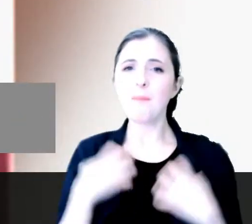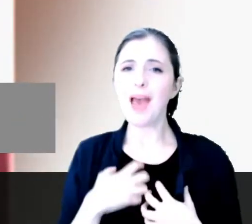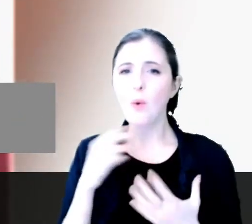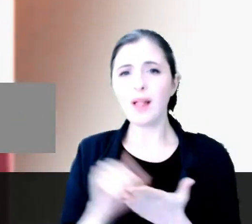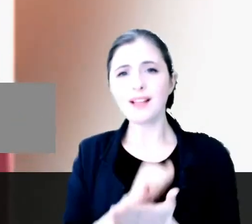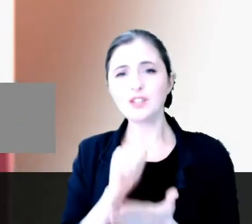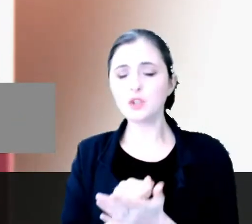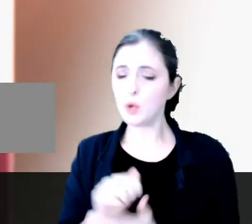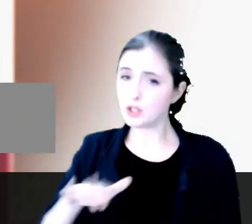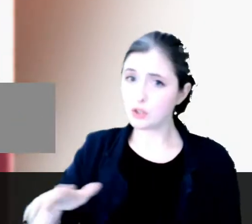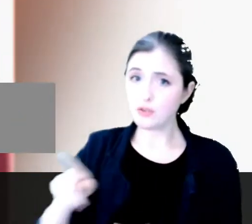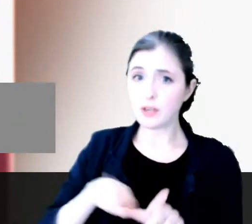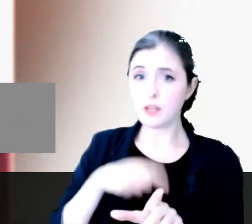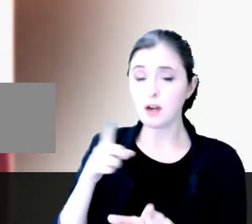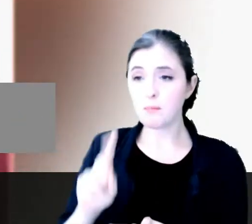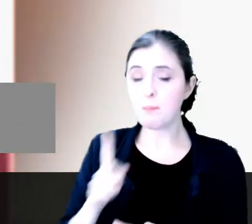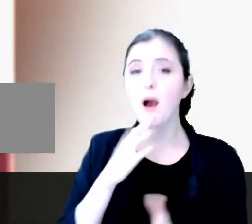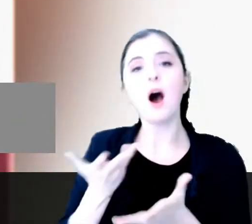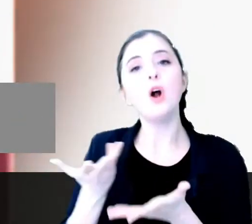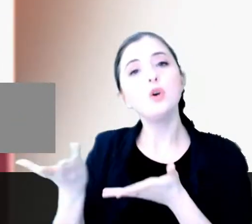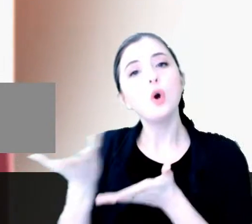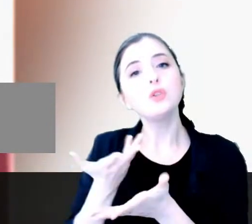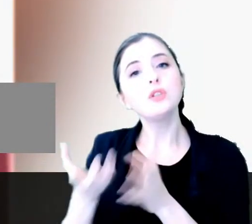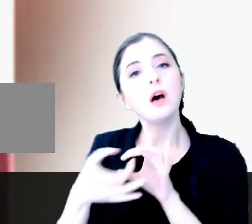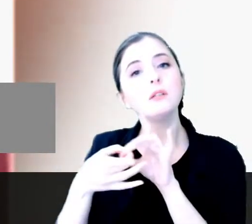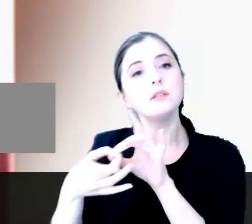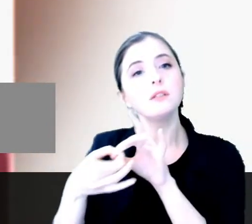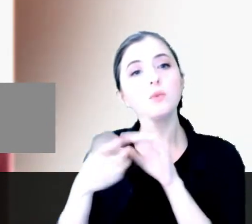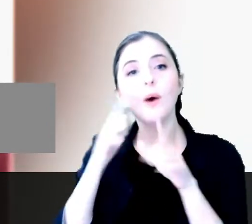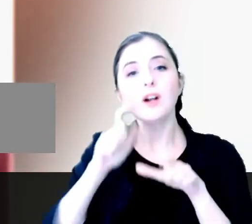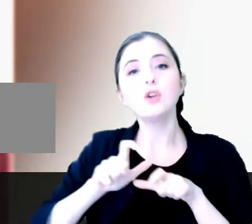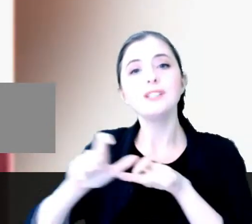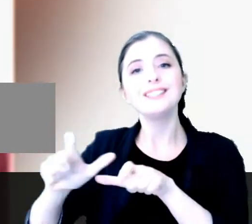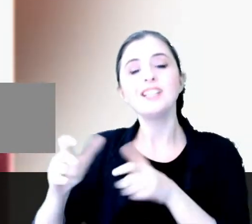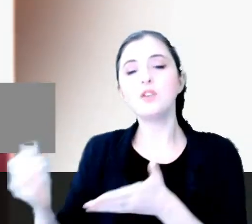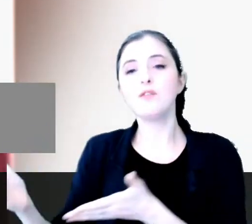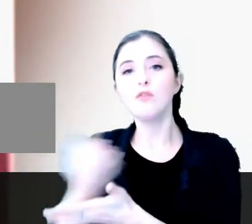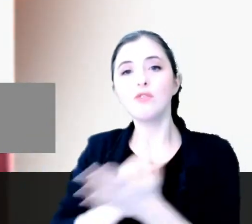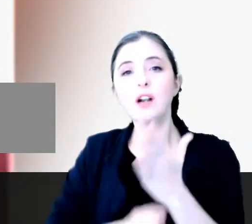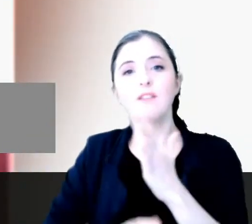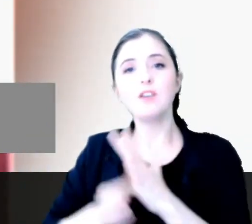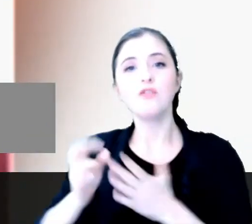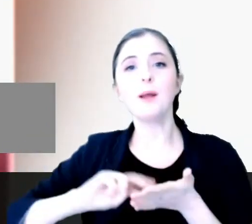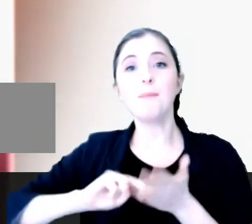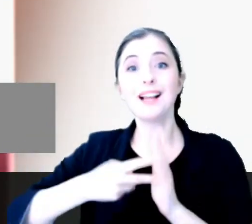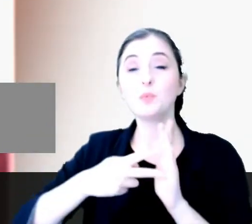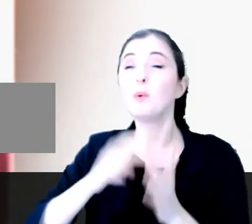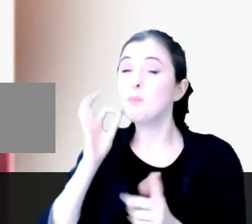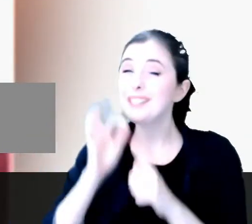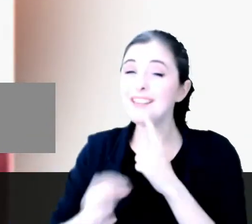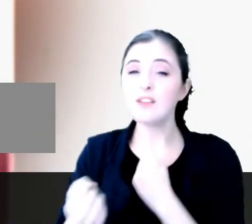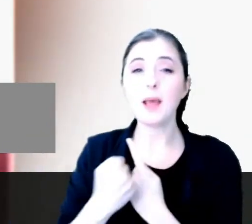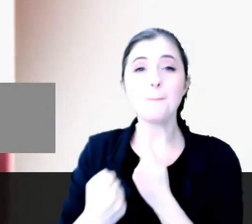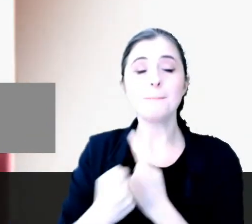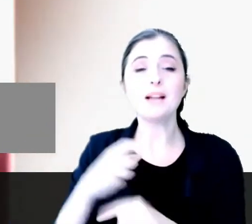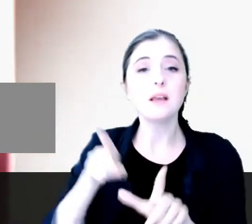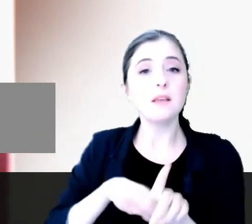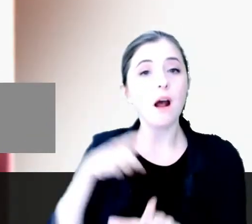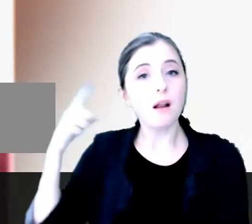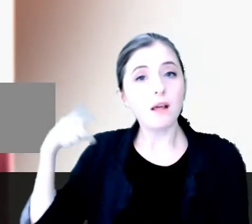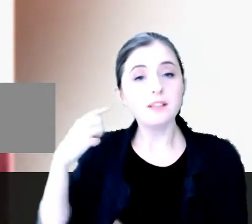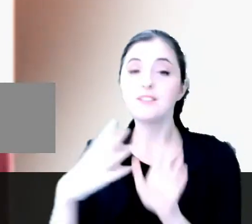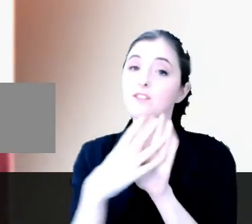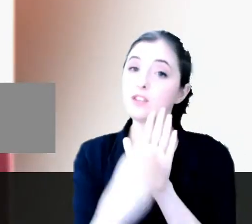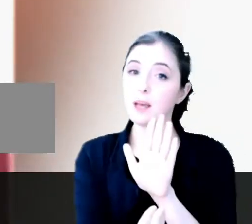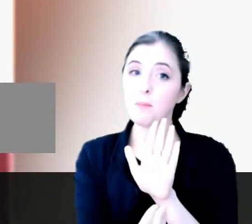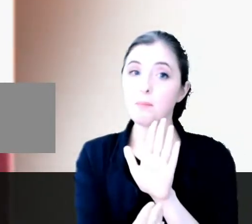people are consulted while continuing to make recovery plans that specifically impact young Londoners? For instance, when the time